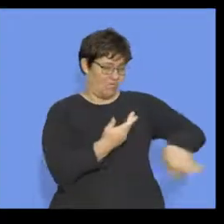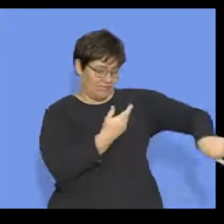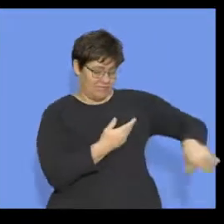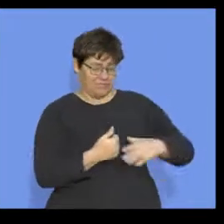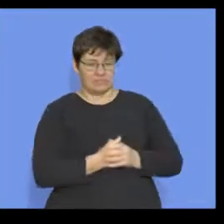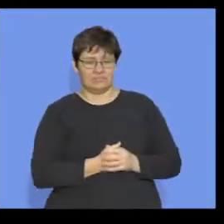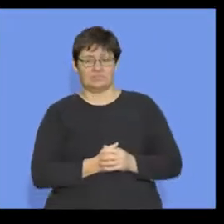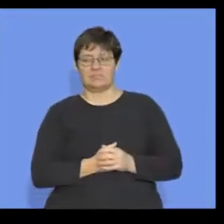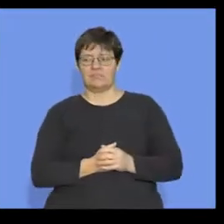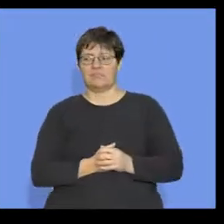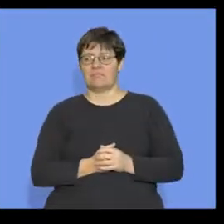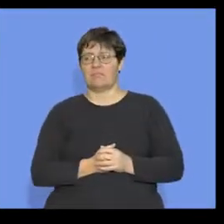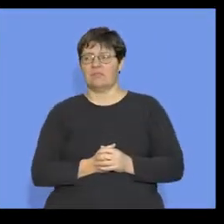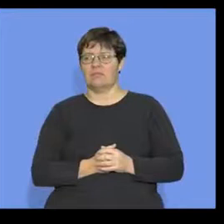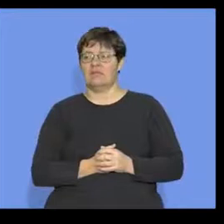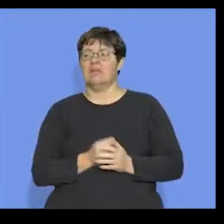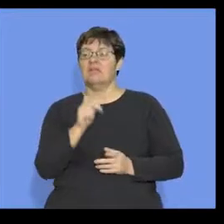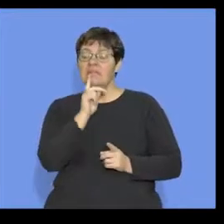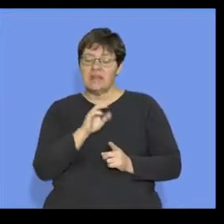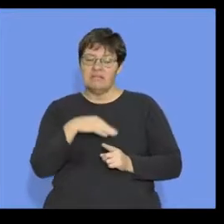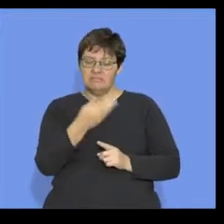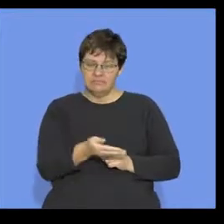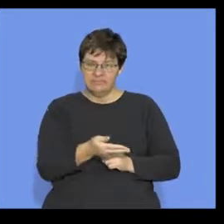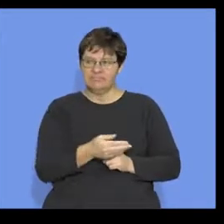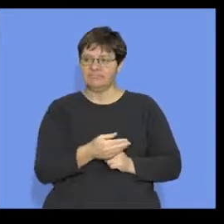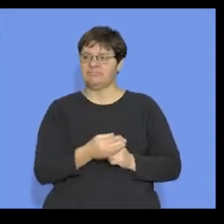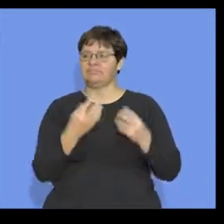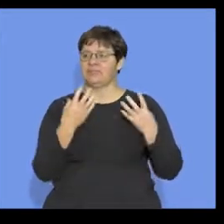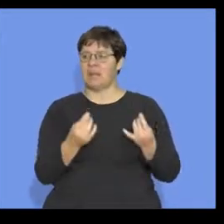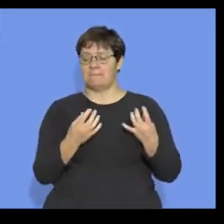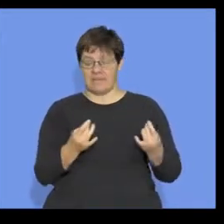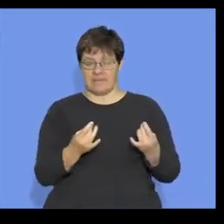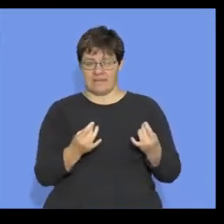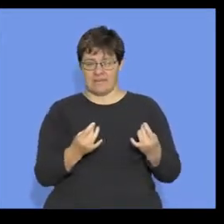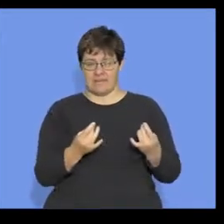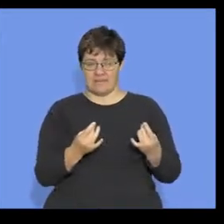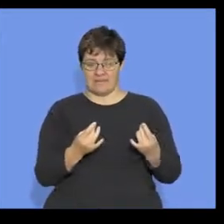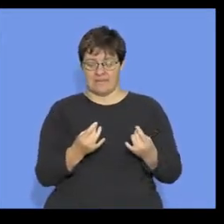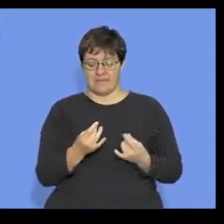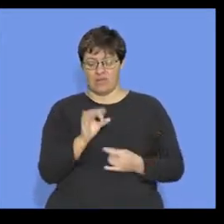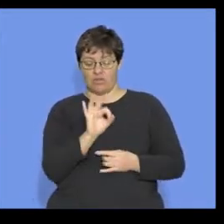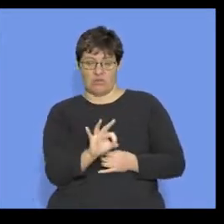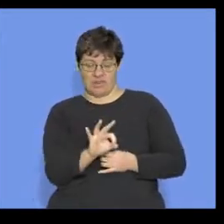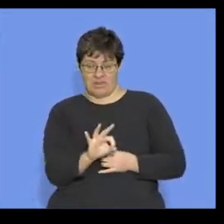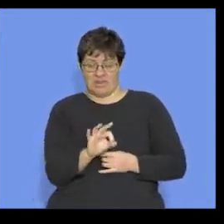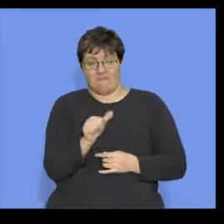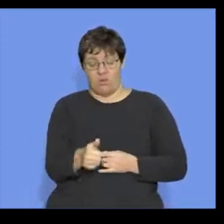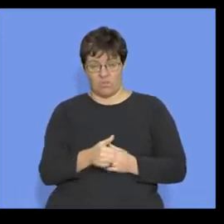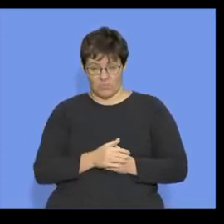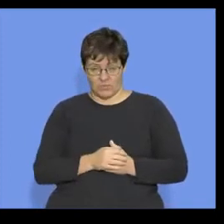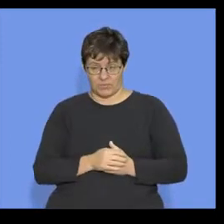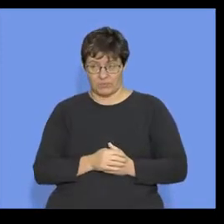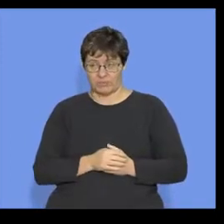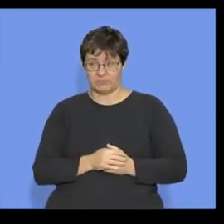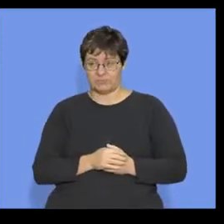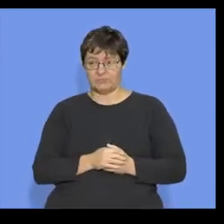Then the number plate will be followed by what? By 3 digits. What are those 3 digits?